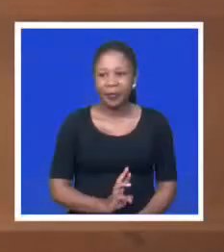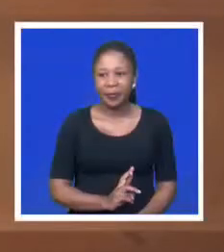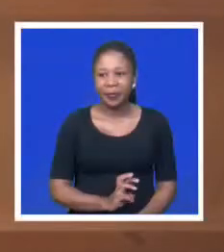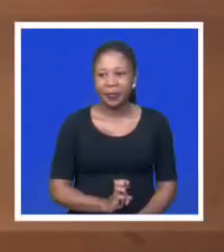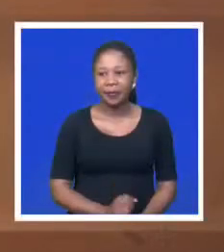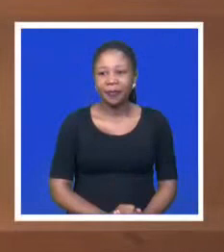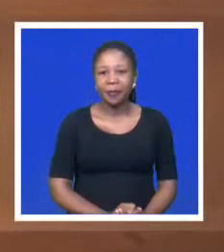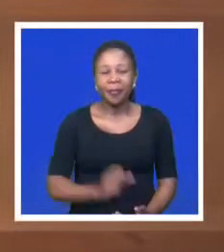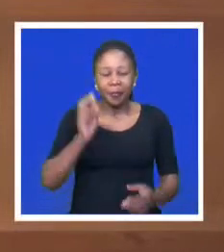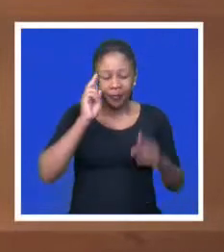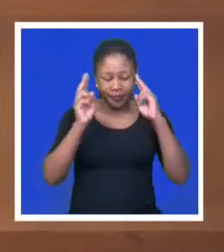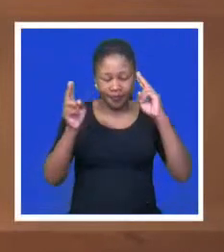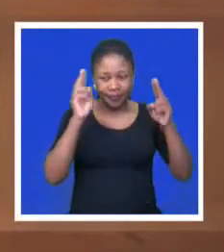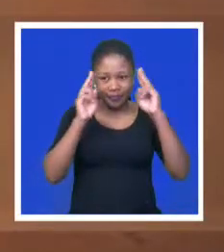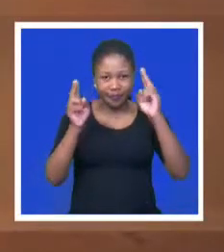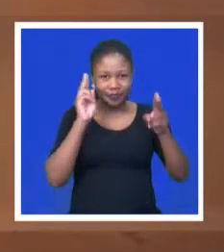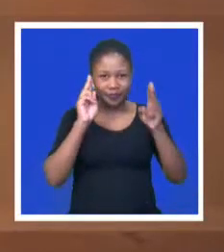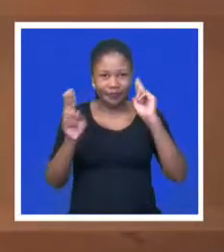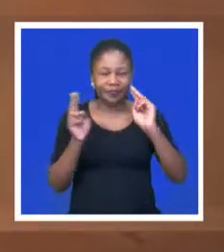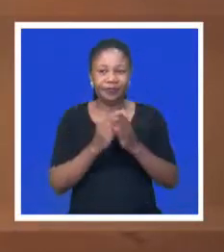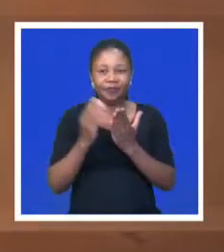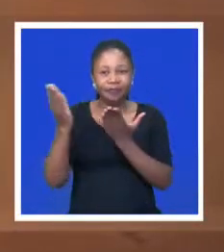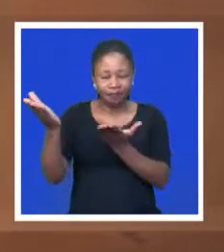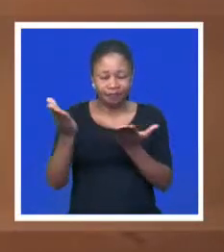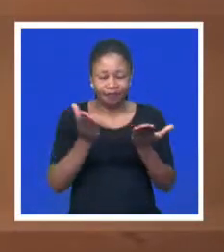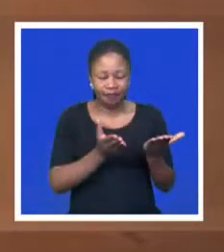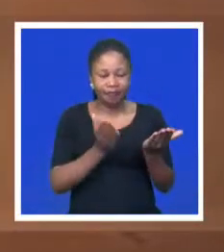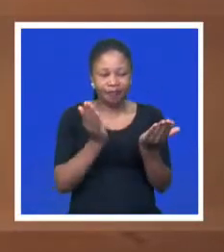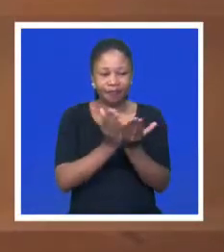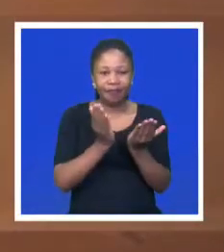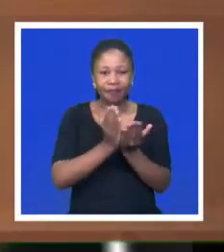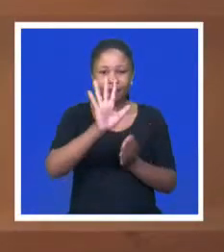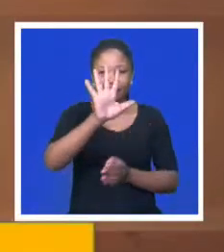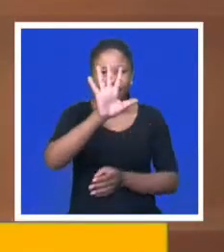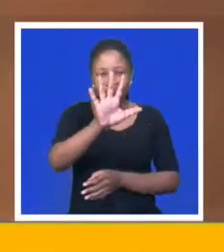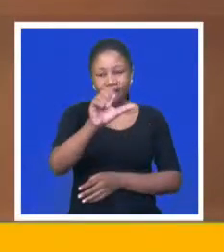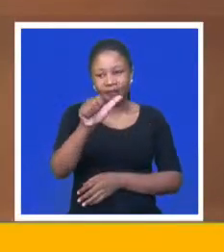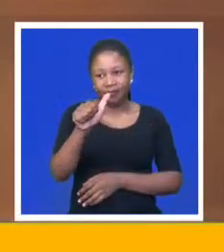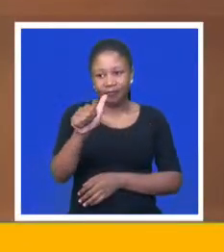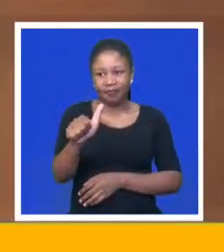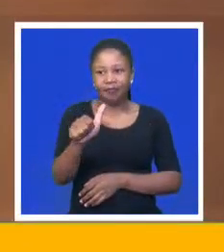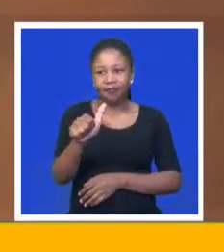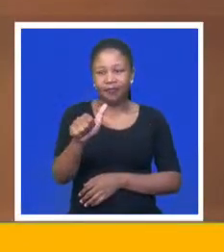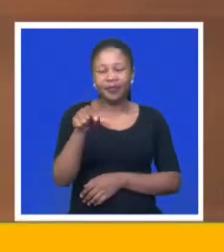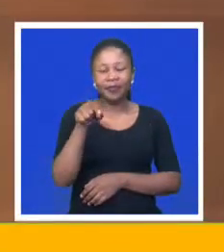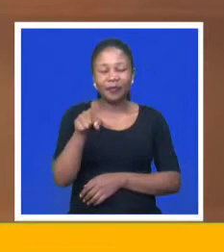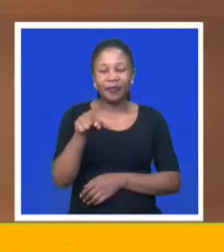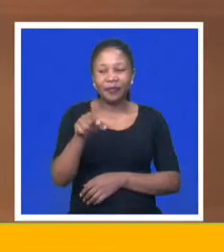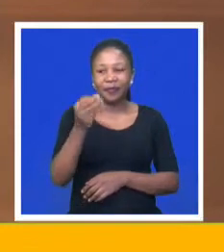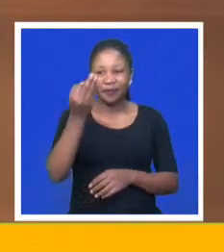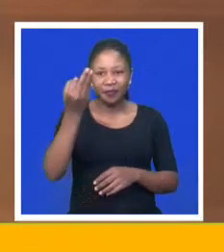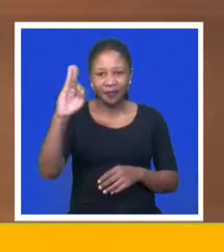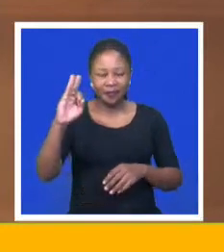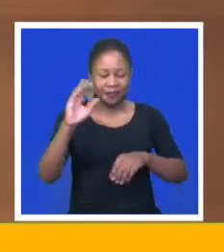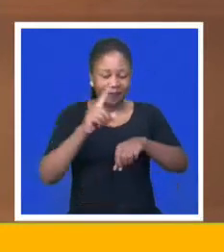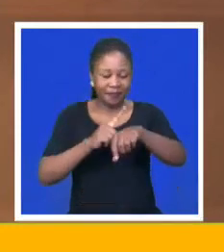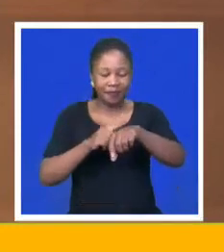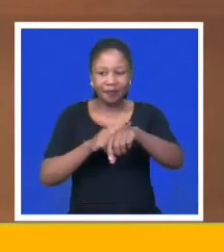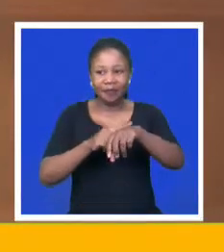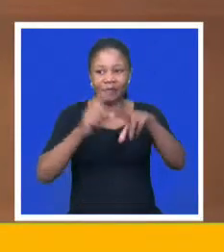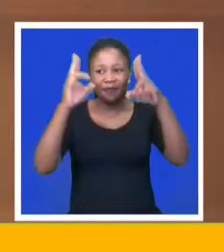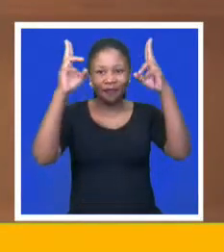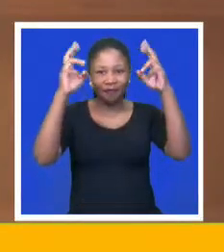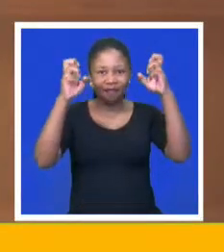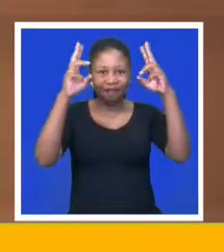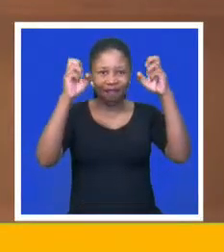Welcome back, grade 5s and 6s. This is the third subject for today, and you are learning religious education with teacher